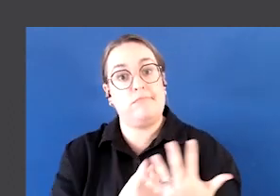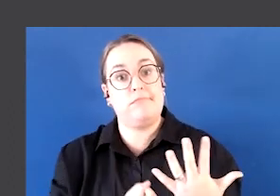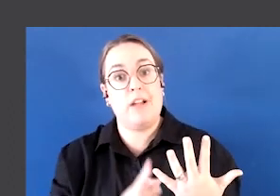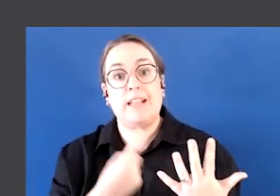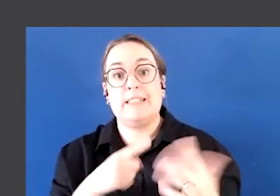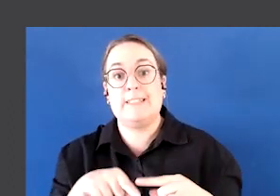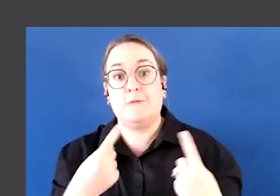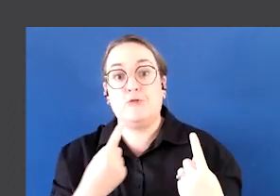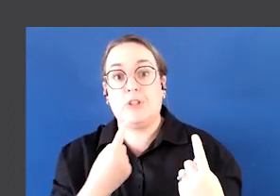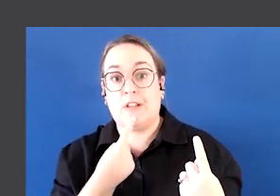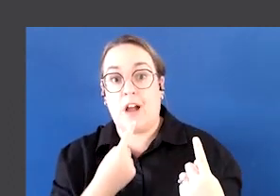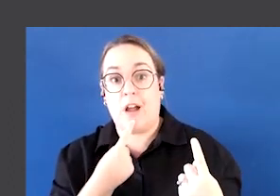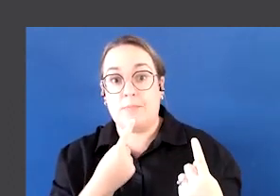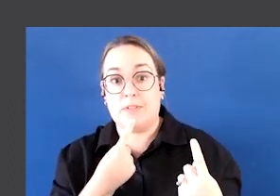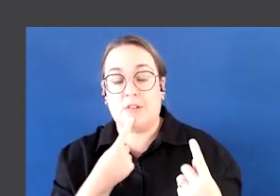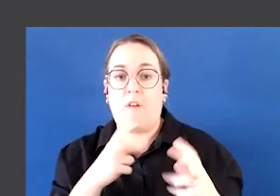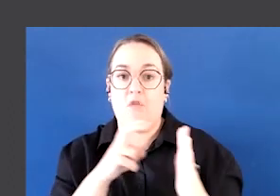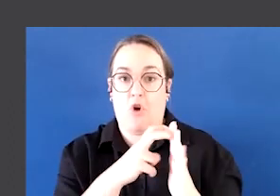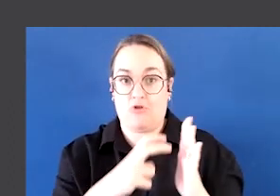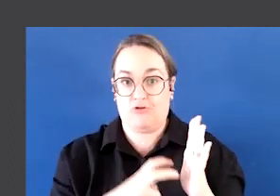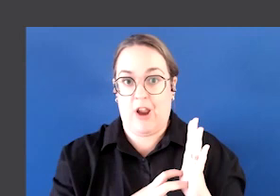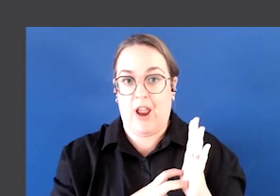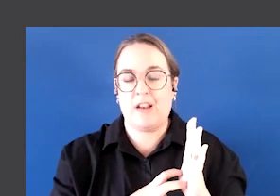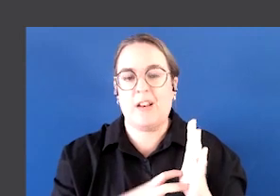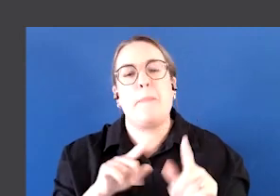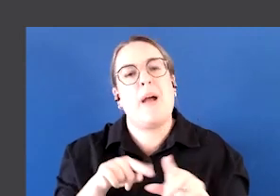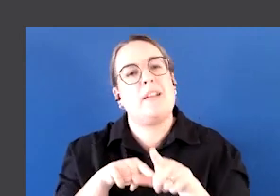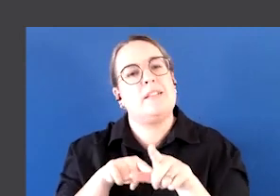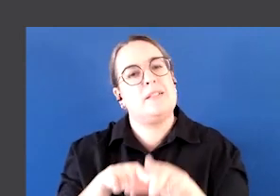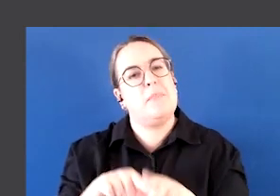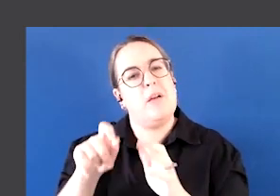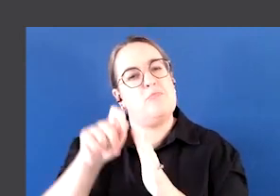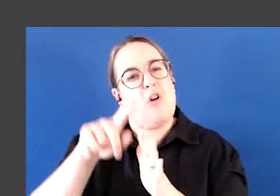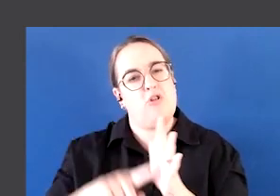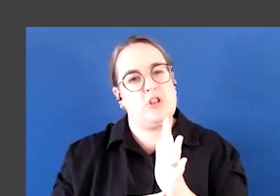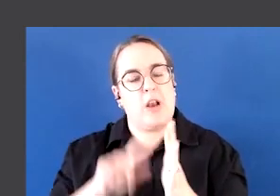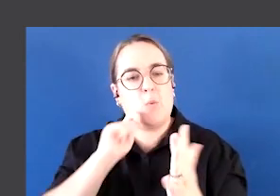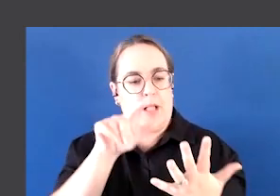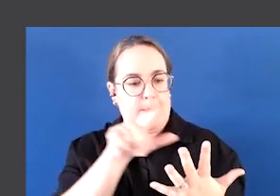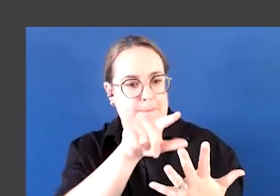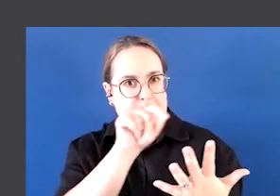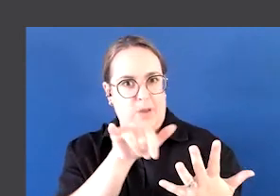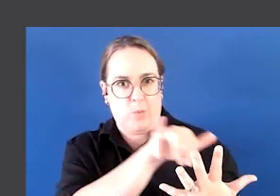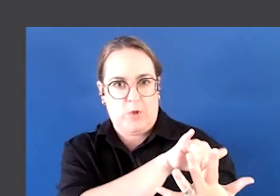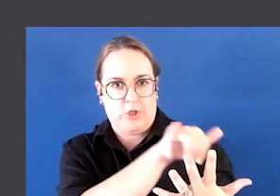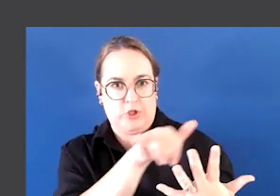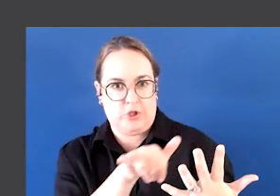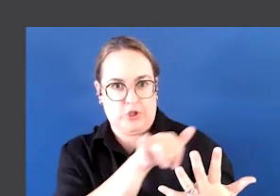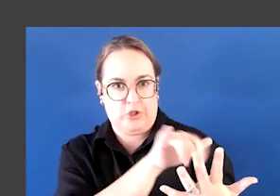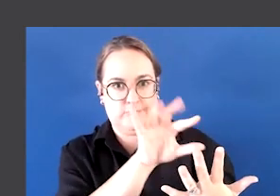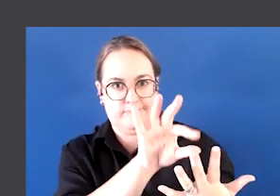contract, as I say, used depending on the specifics of the projects with which we're involved.